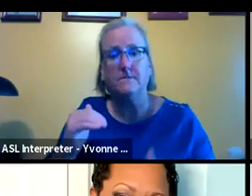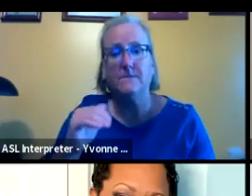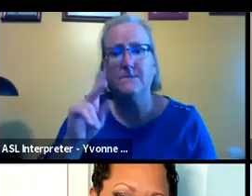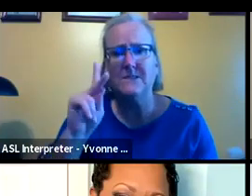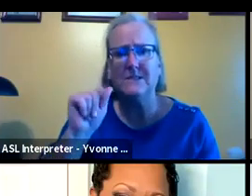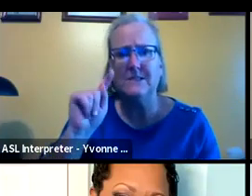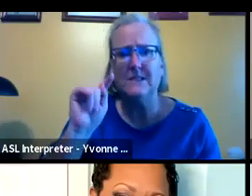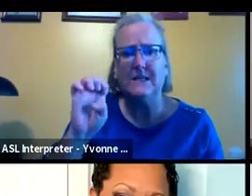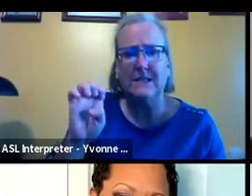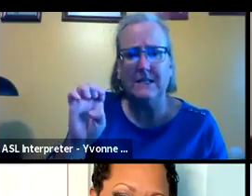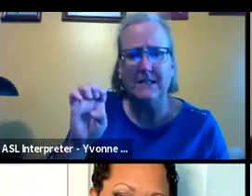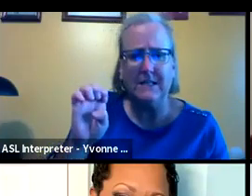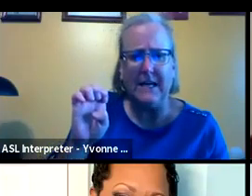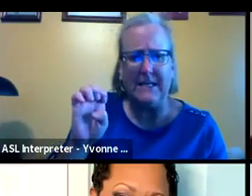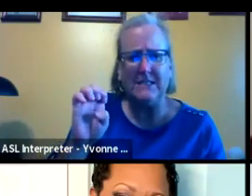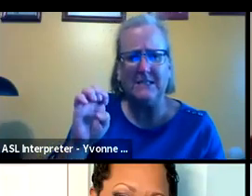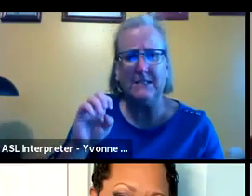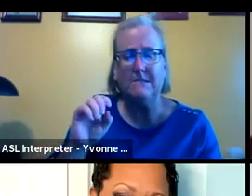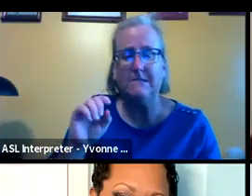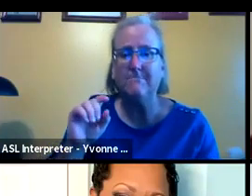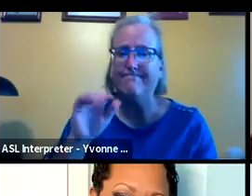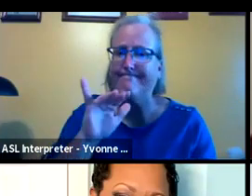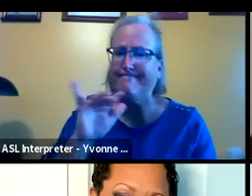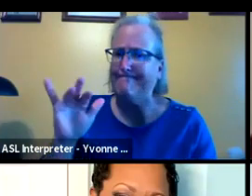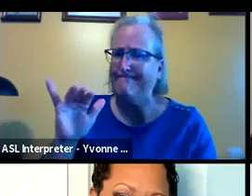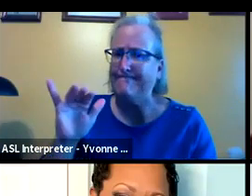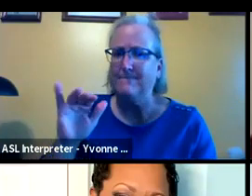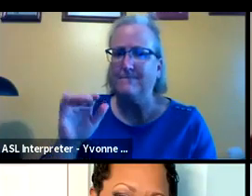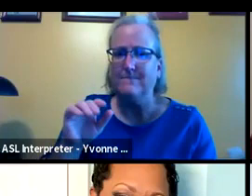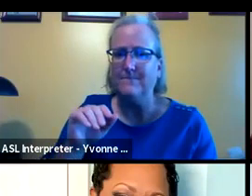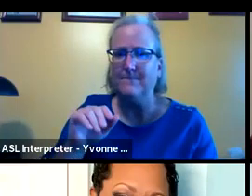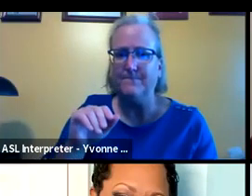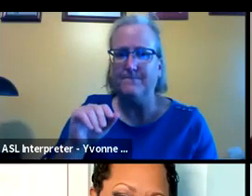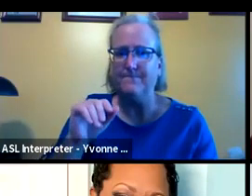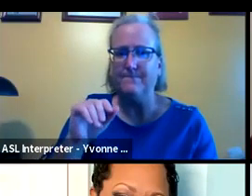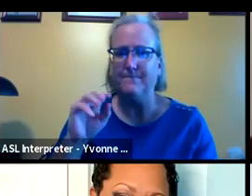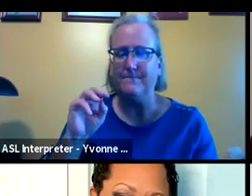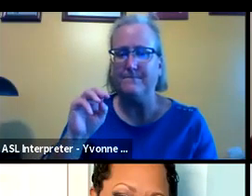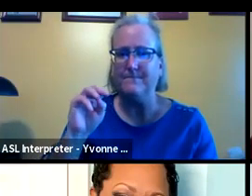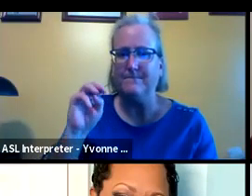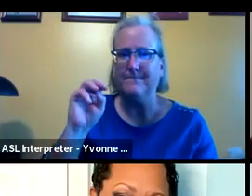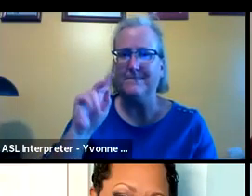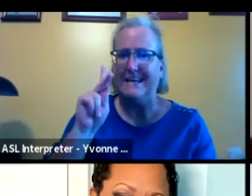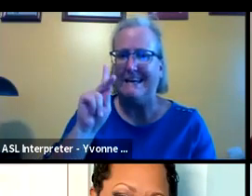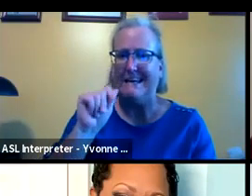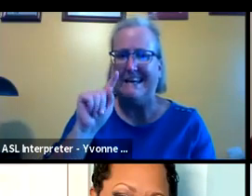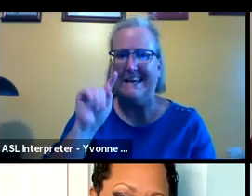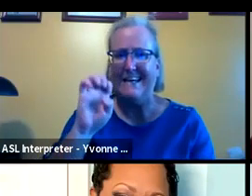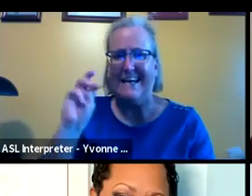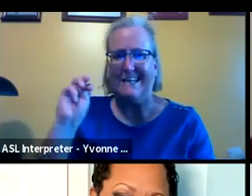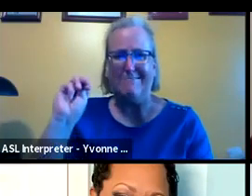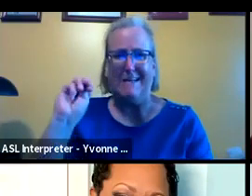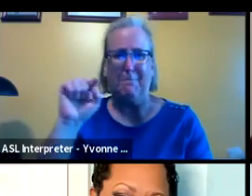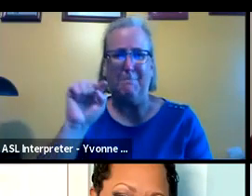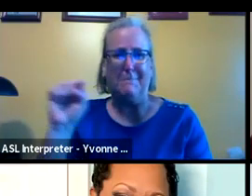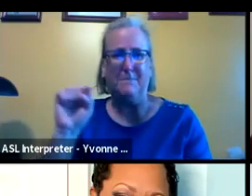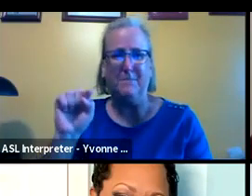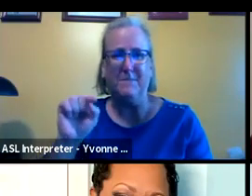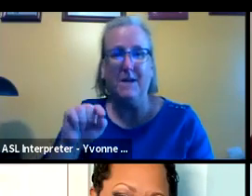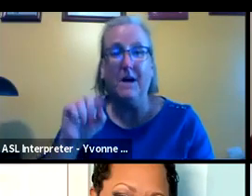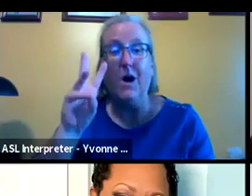Kate Wisniewski, and I'm sorry if I'm mispronouncing your last name, Katie Wisniewski, talking about school reopening plans. It's